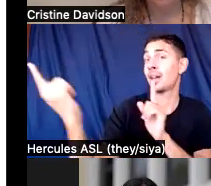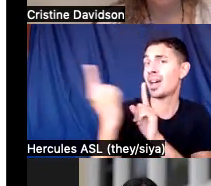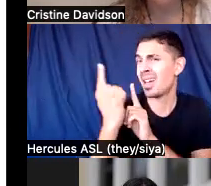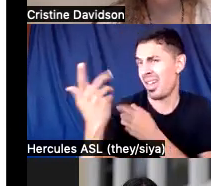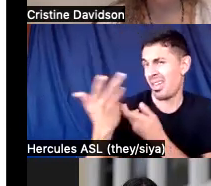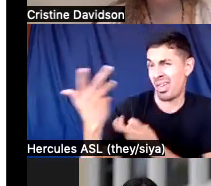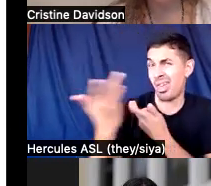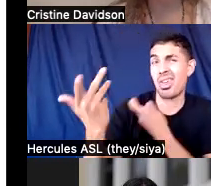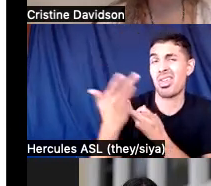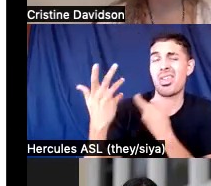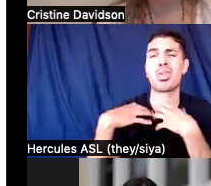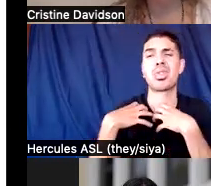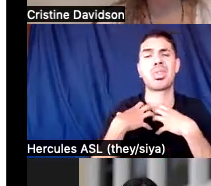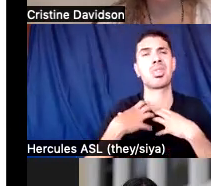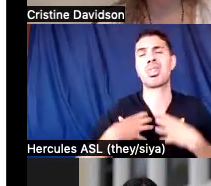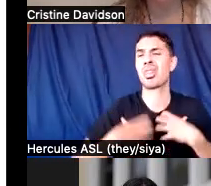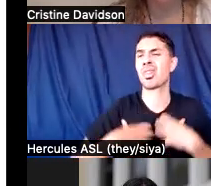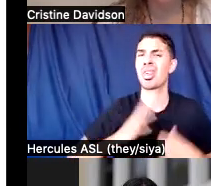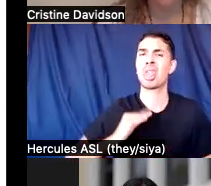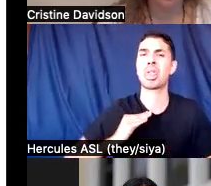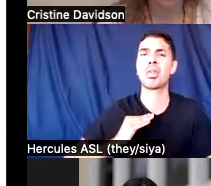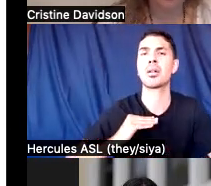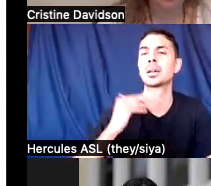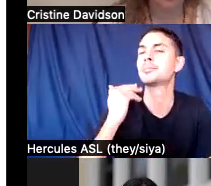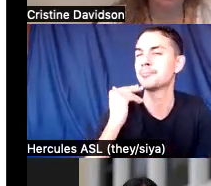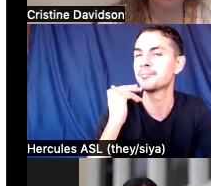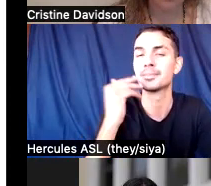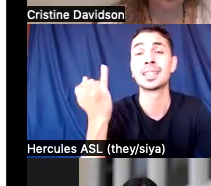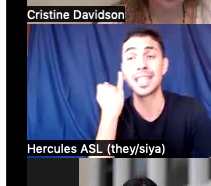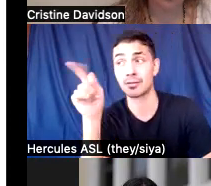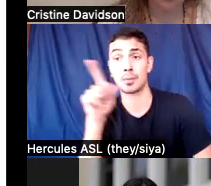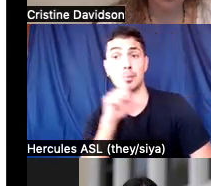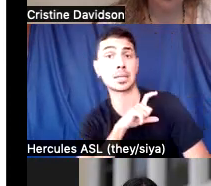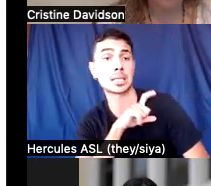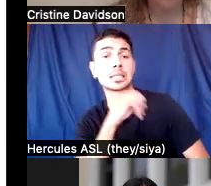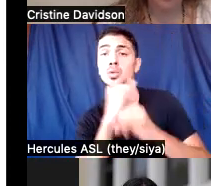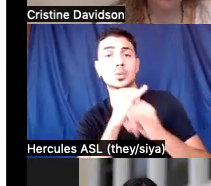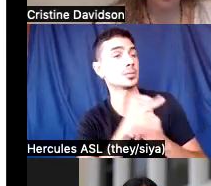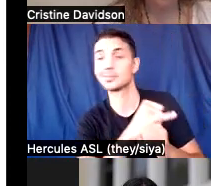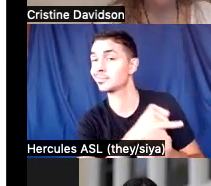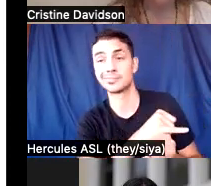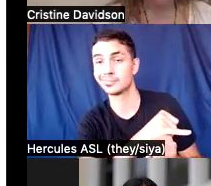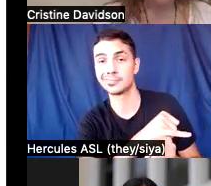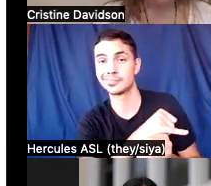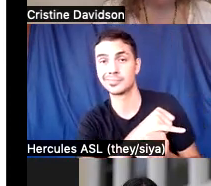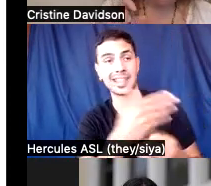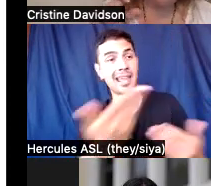Yeah. That sums it right up, right? If they're not equipped to hear the information, or